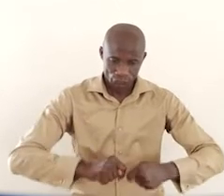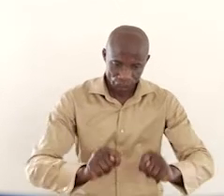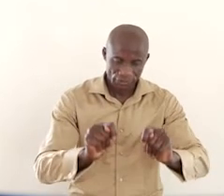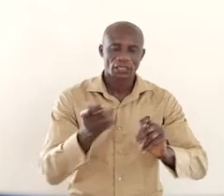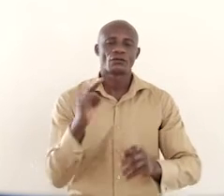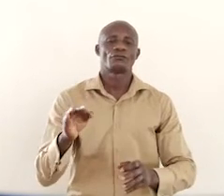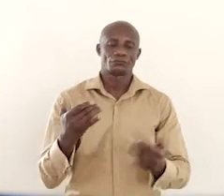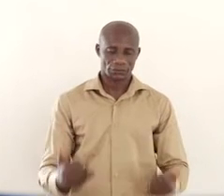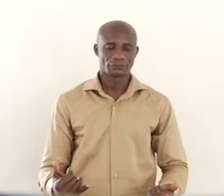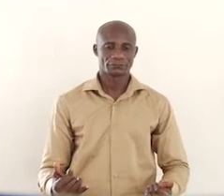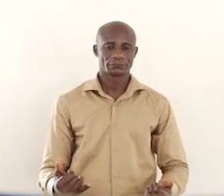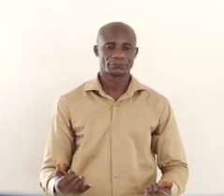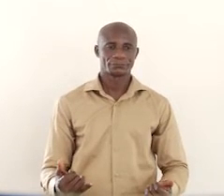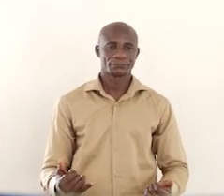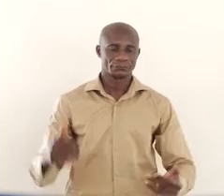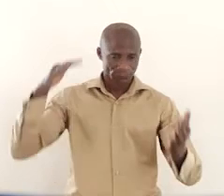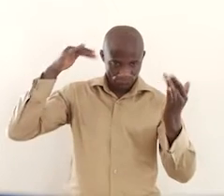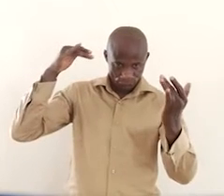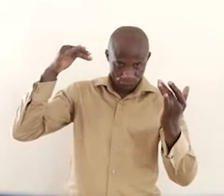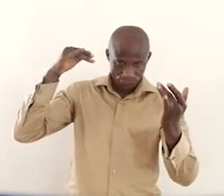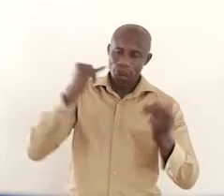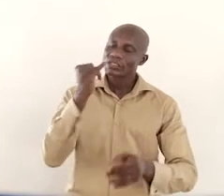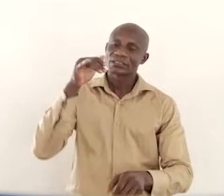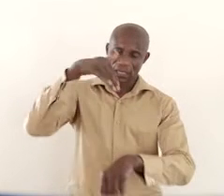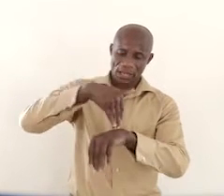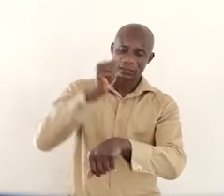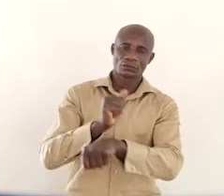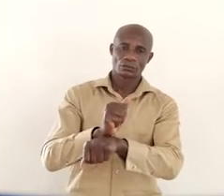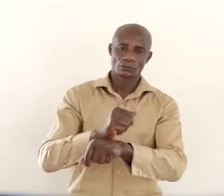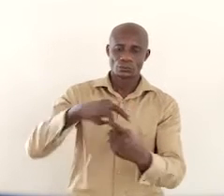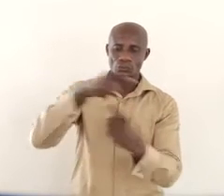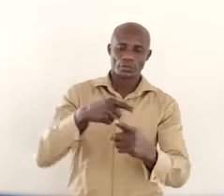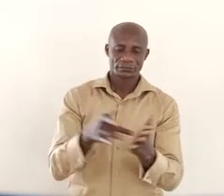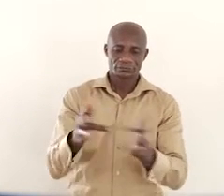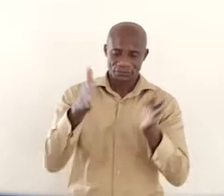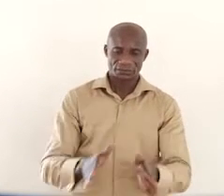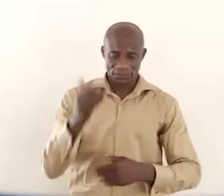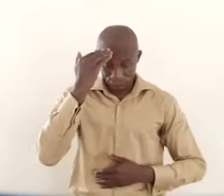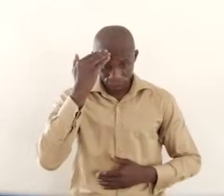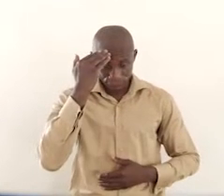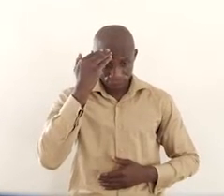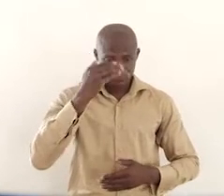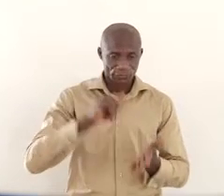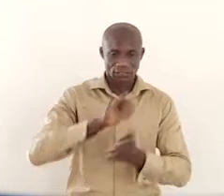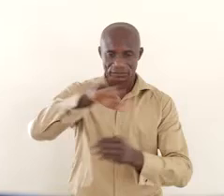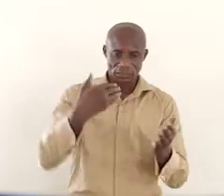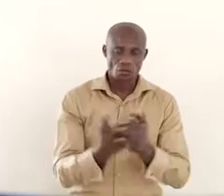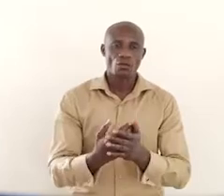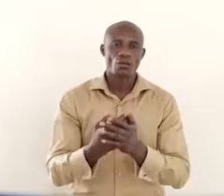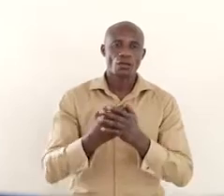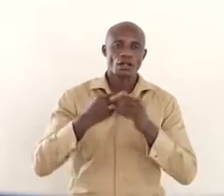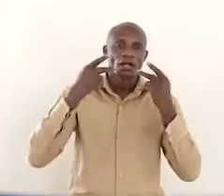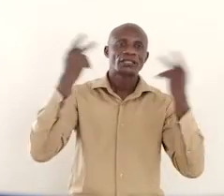the moment. Hope is at work when Christians know that